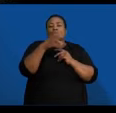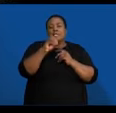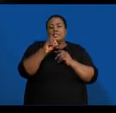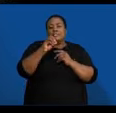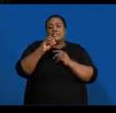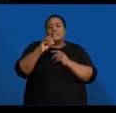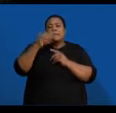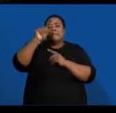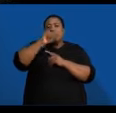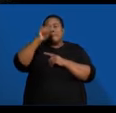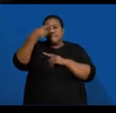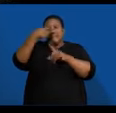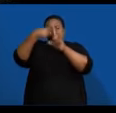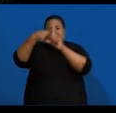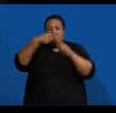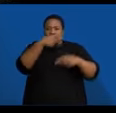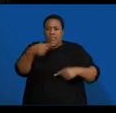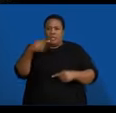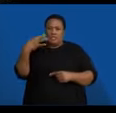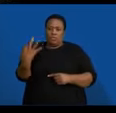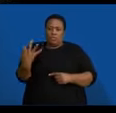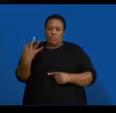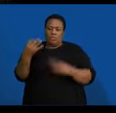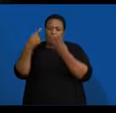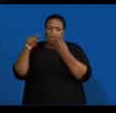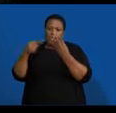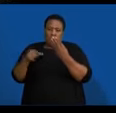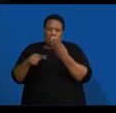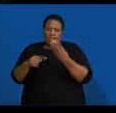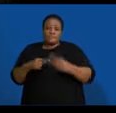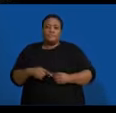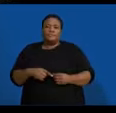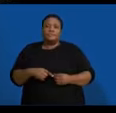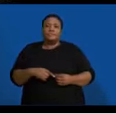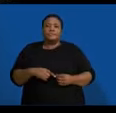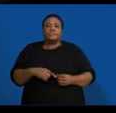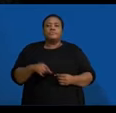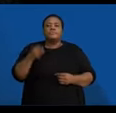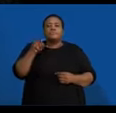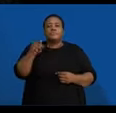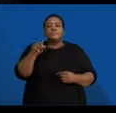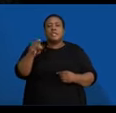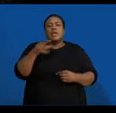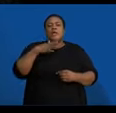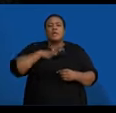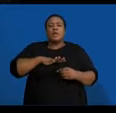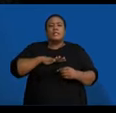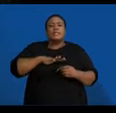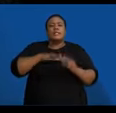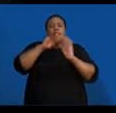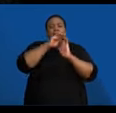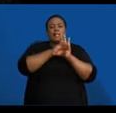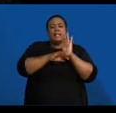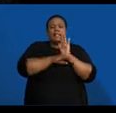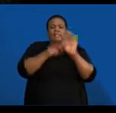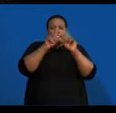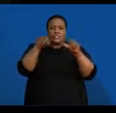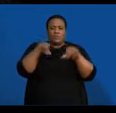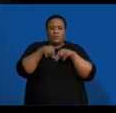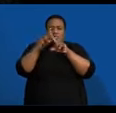marks. And then here you need to be determining the least squares regression line, the